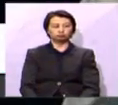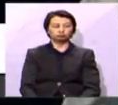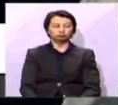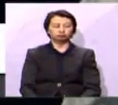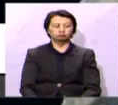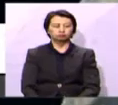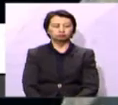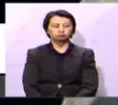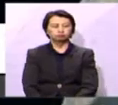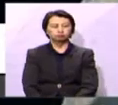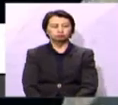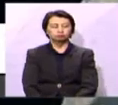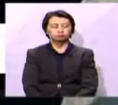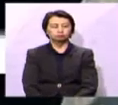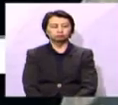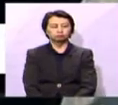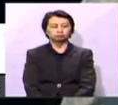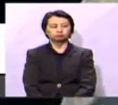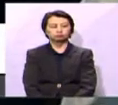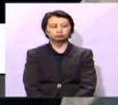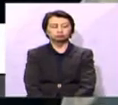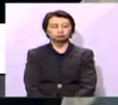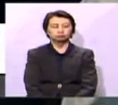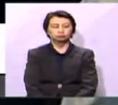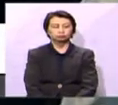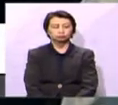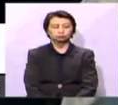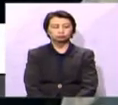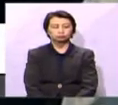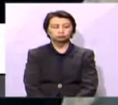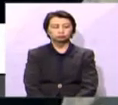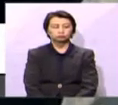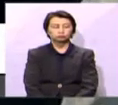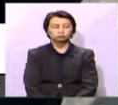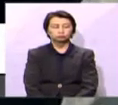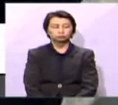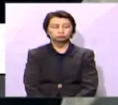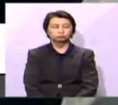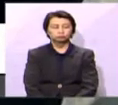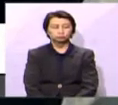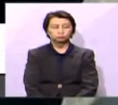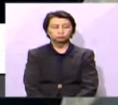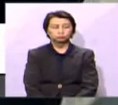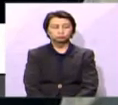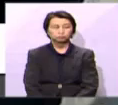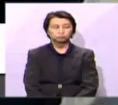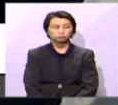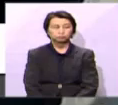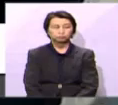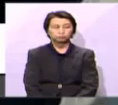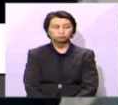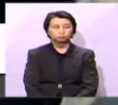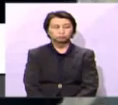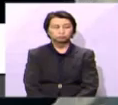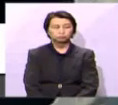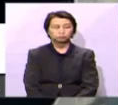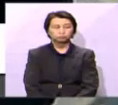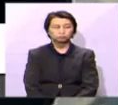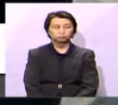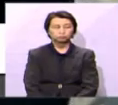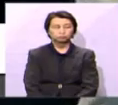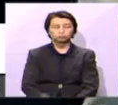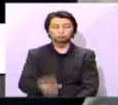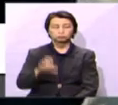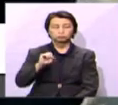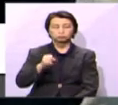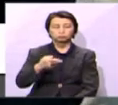Advantage of the Shinkansen, which is that they can, you see,